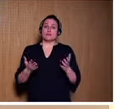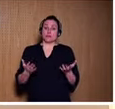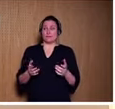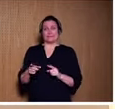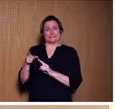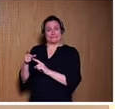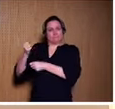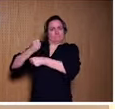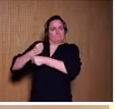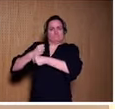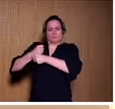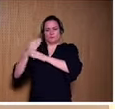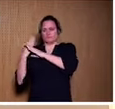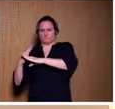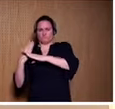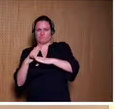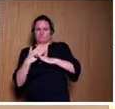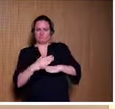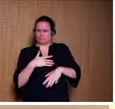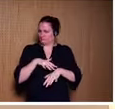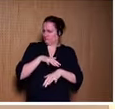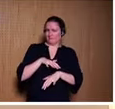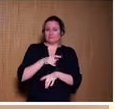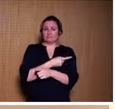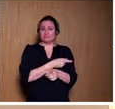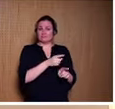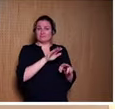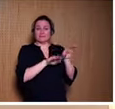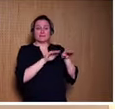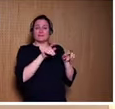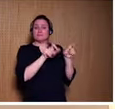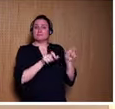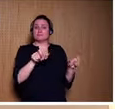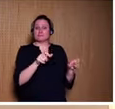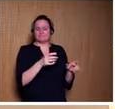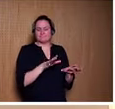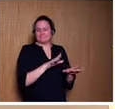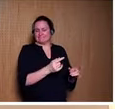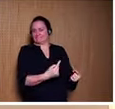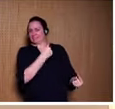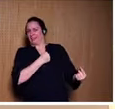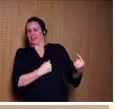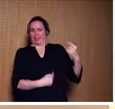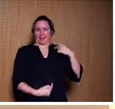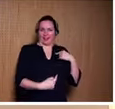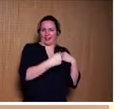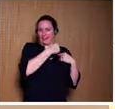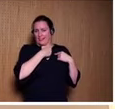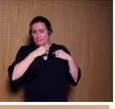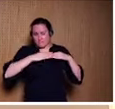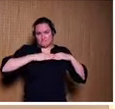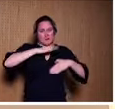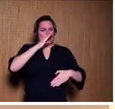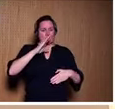intensifies, we're seeing increase in stigma, increase in hate and hate crimes, more entrenched gender